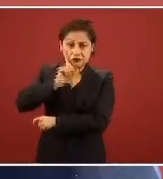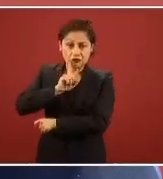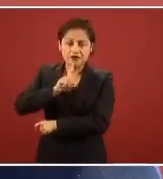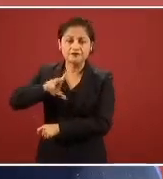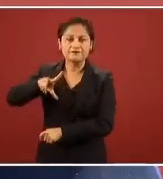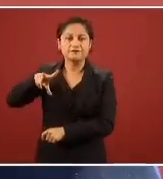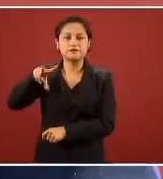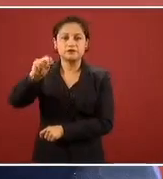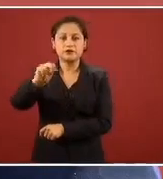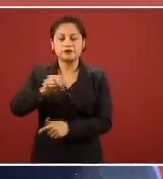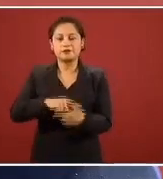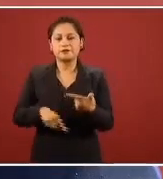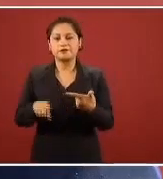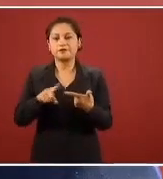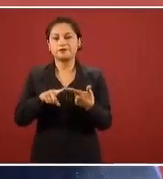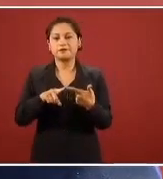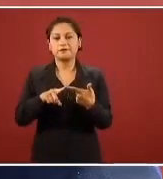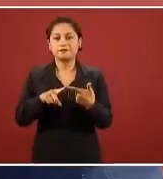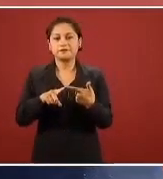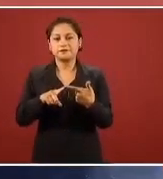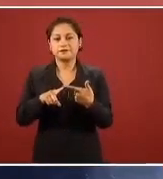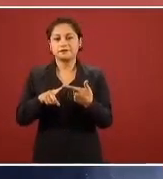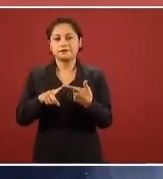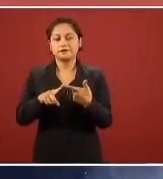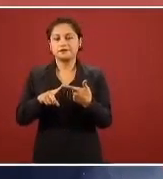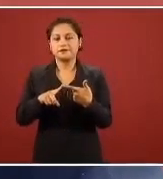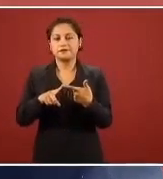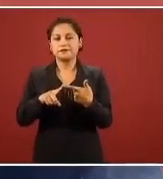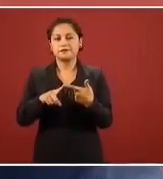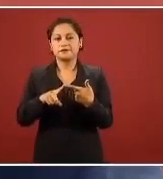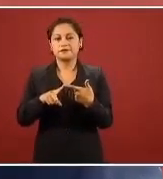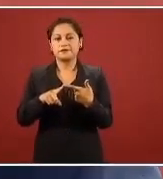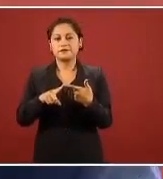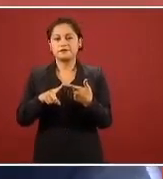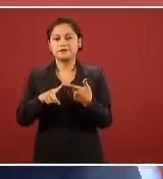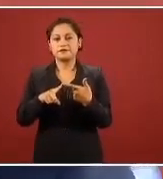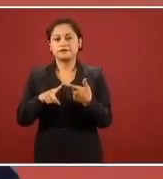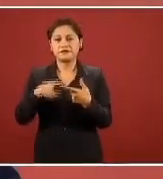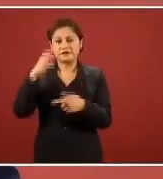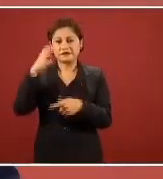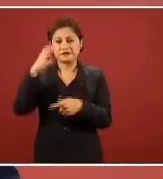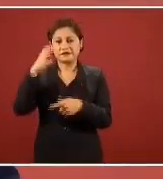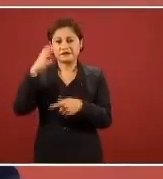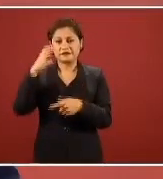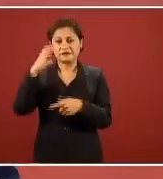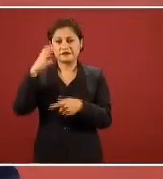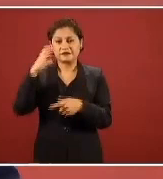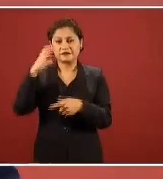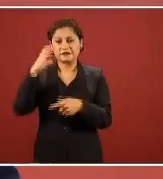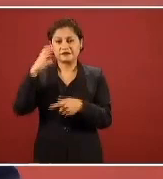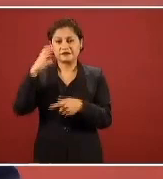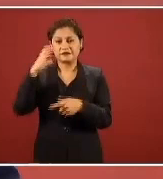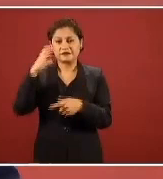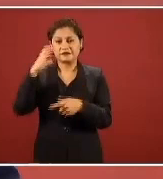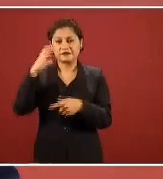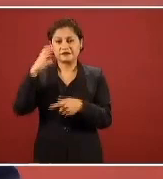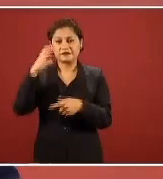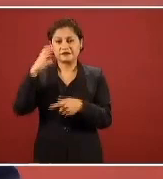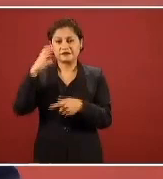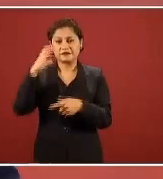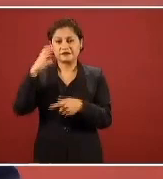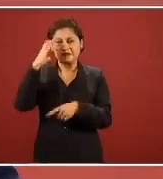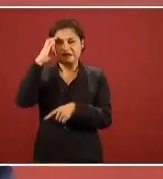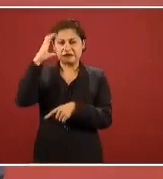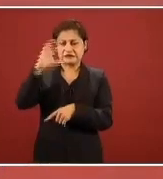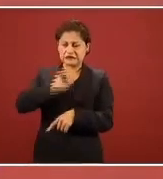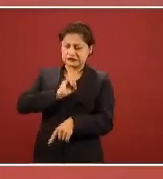Siete. Seven. No a crímenes de odio contra mujeres. No hate crimes towards